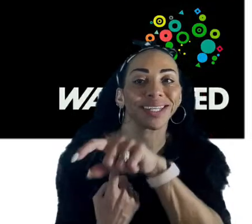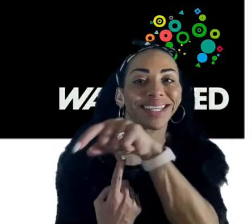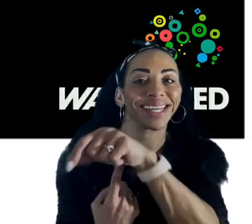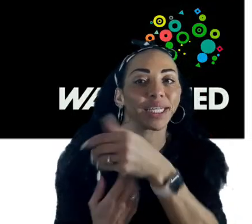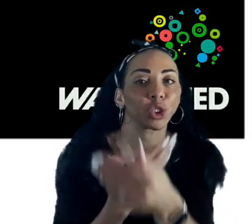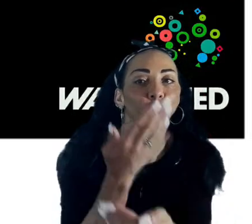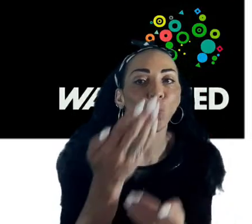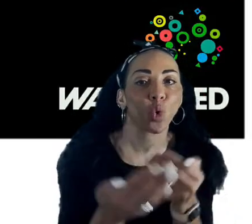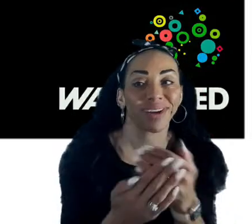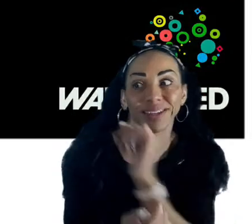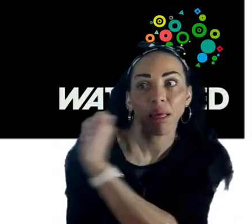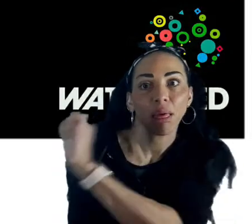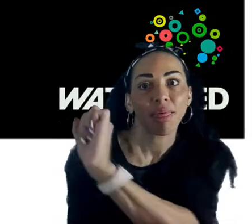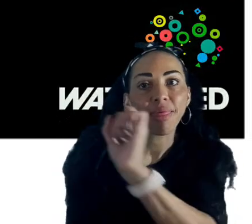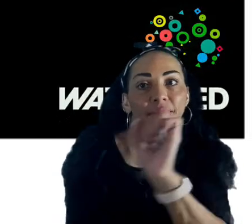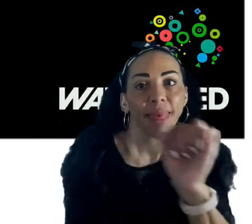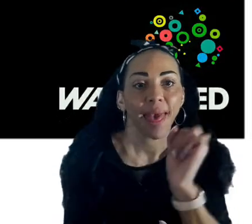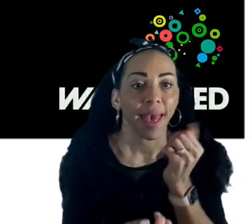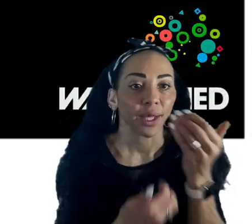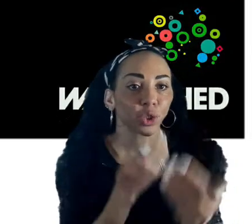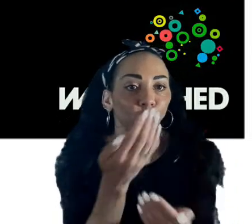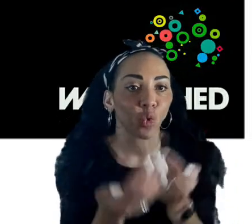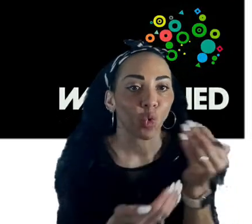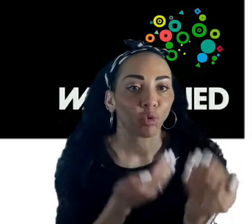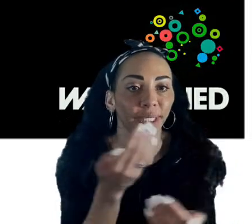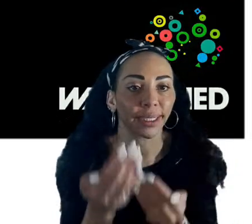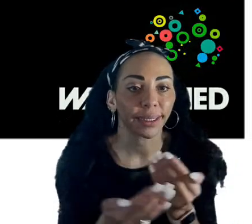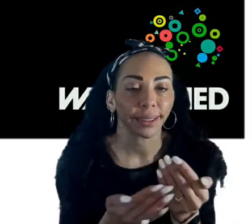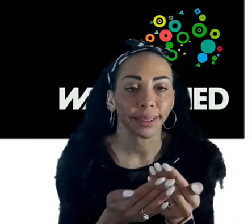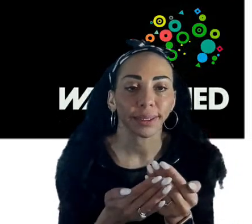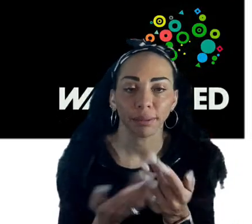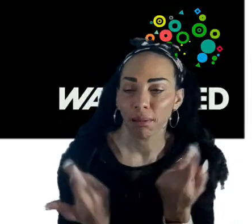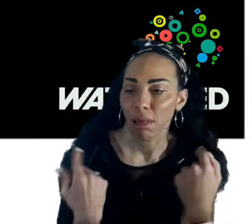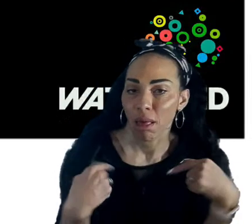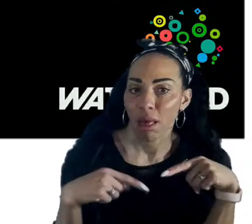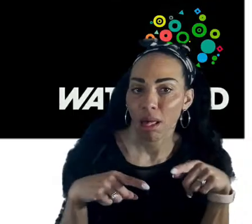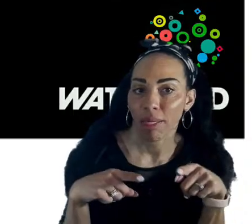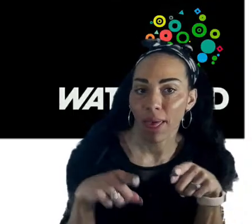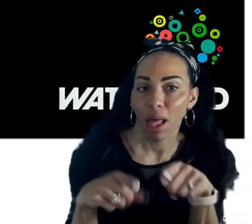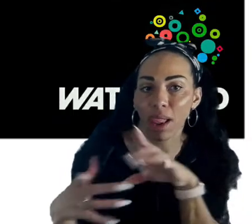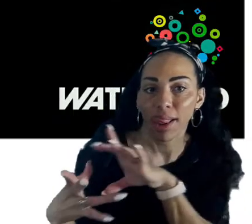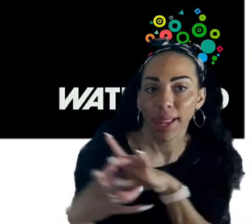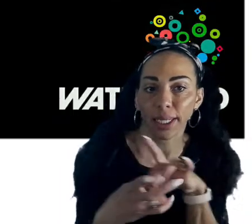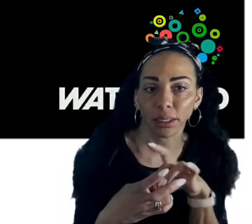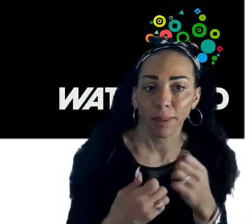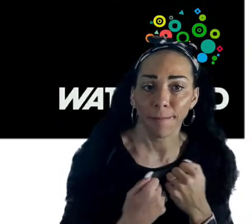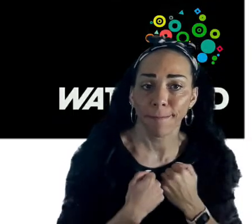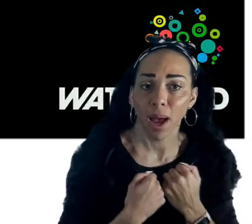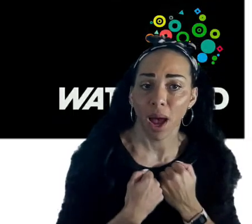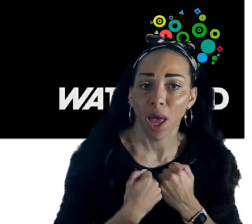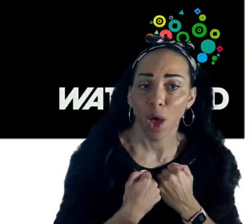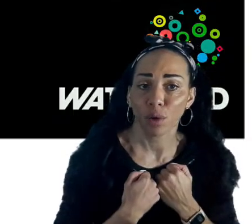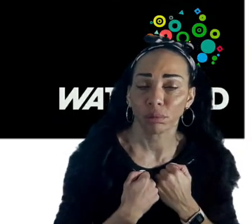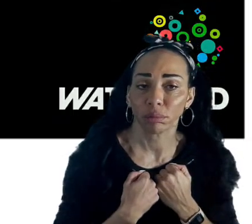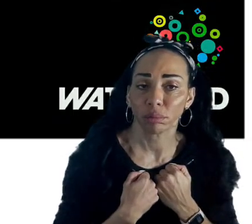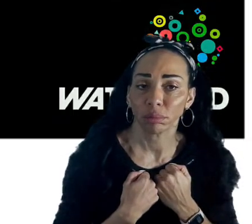people's voices that sort of sit alongside my own and perhaps a history that I'm